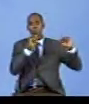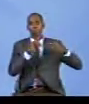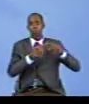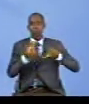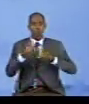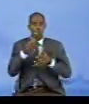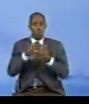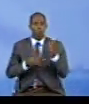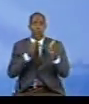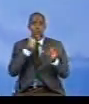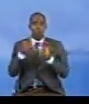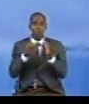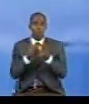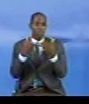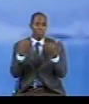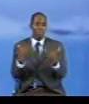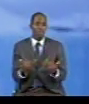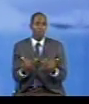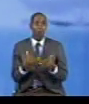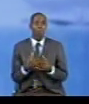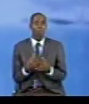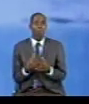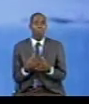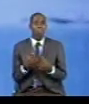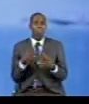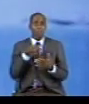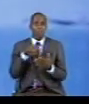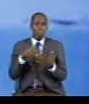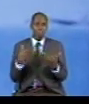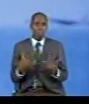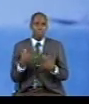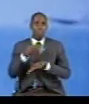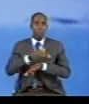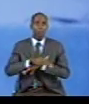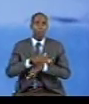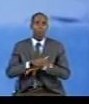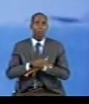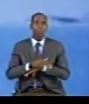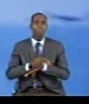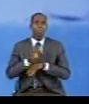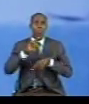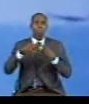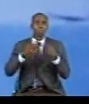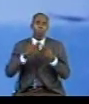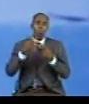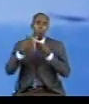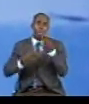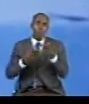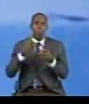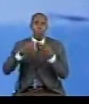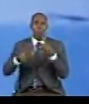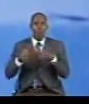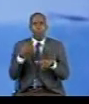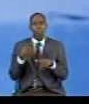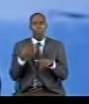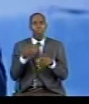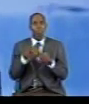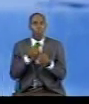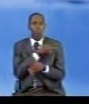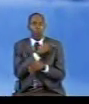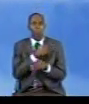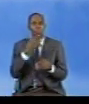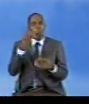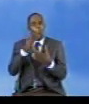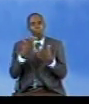it. And this evening, I went to visit a friend in the hospital. I was passing and my mind said I should drop